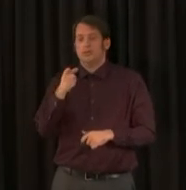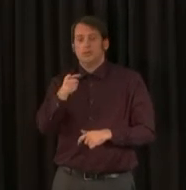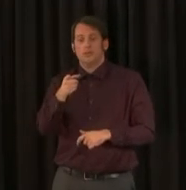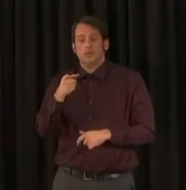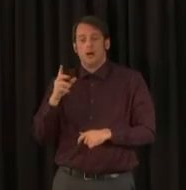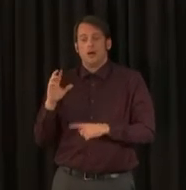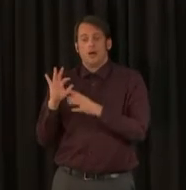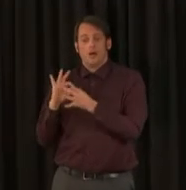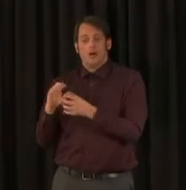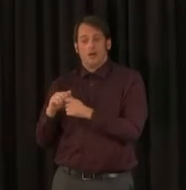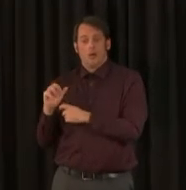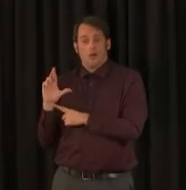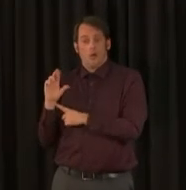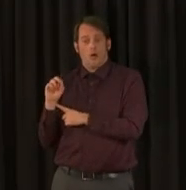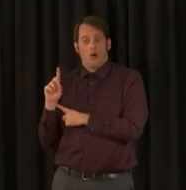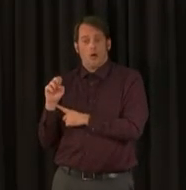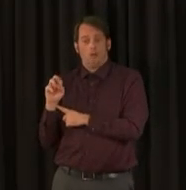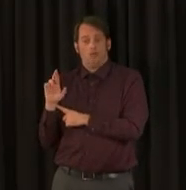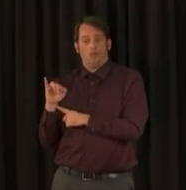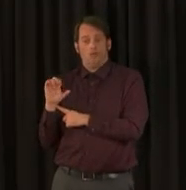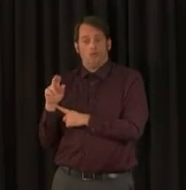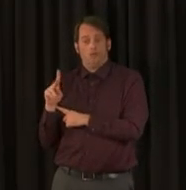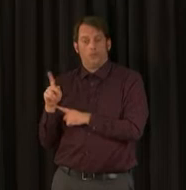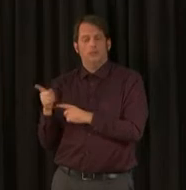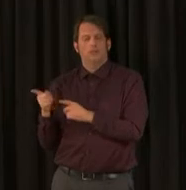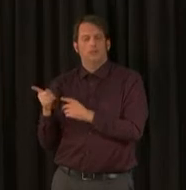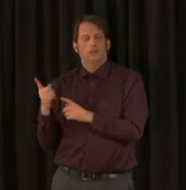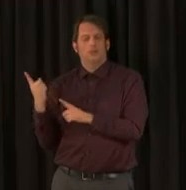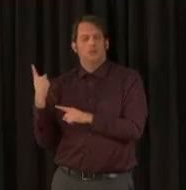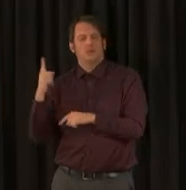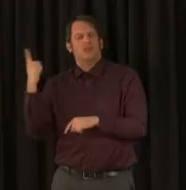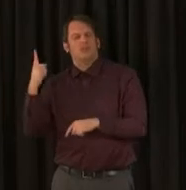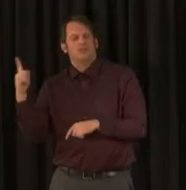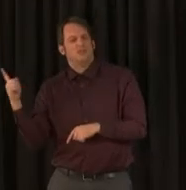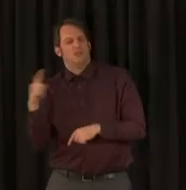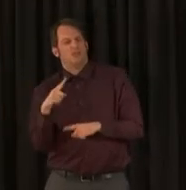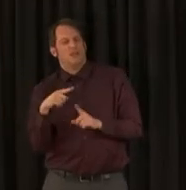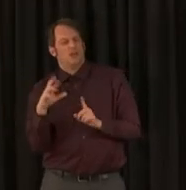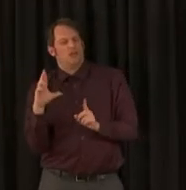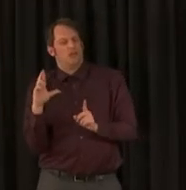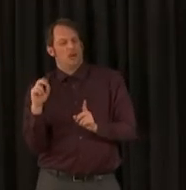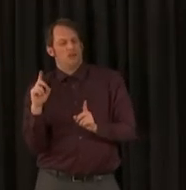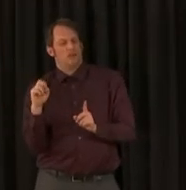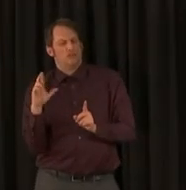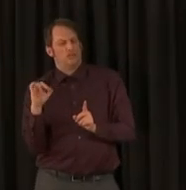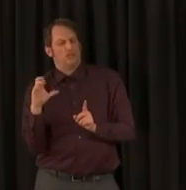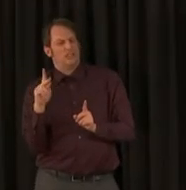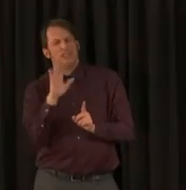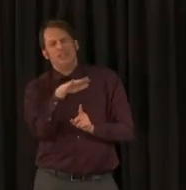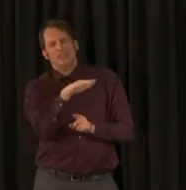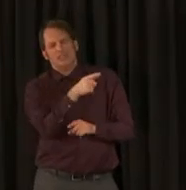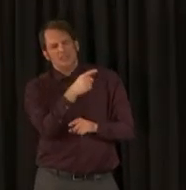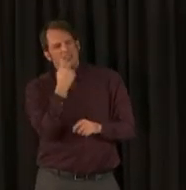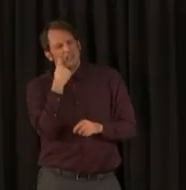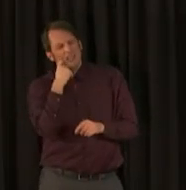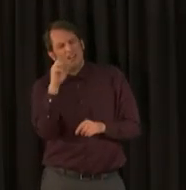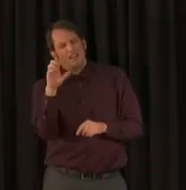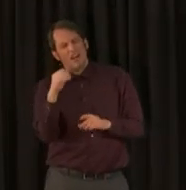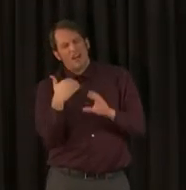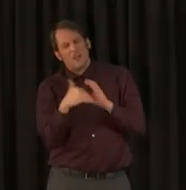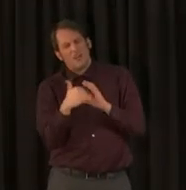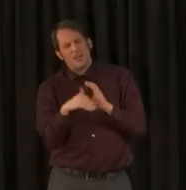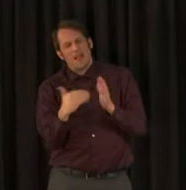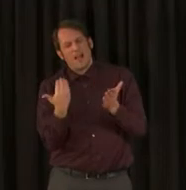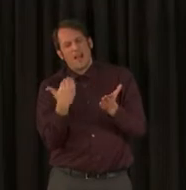question. Folks asked if you can repeat your phone number and email address. So softball question for